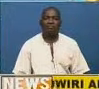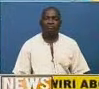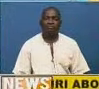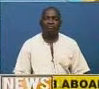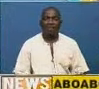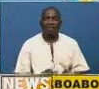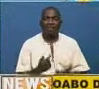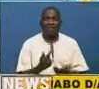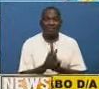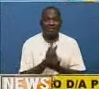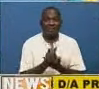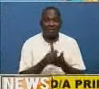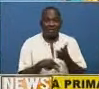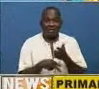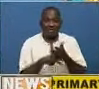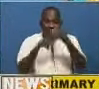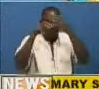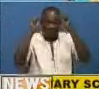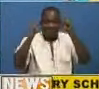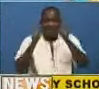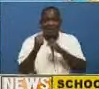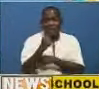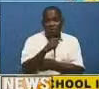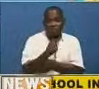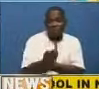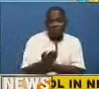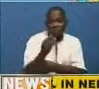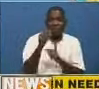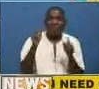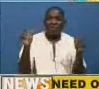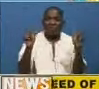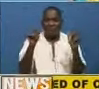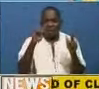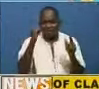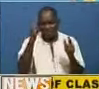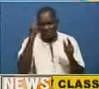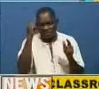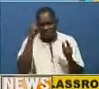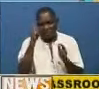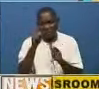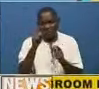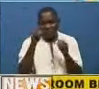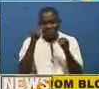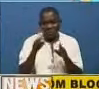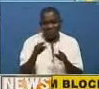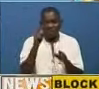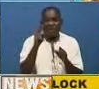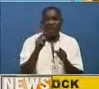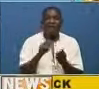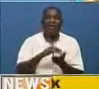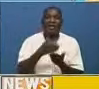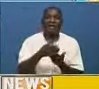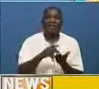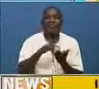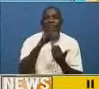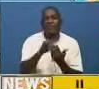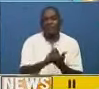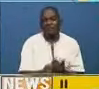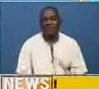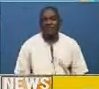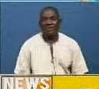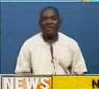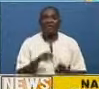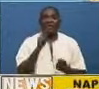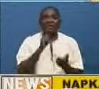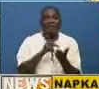The Vice President, Dr. Mahmoud Bawumia, on Friday morning launched the government's One Teacher, One Laptop initiative. It